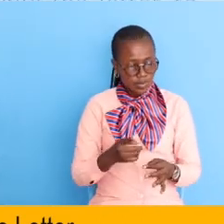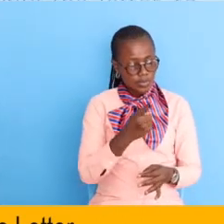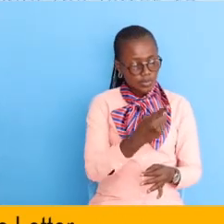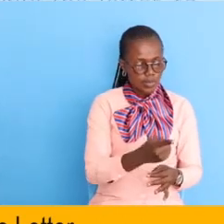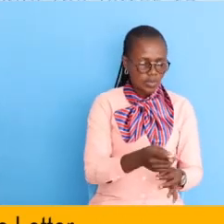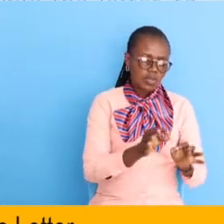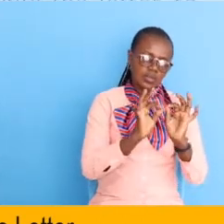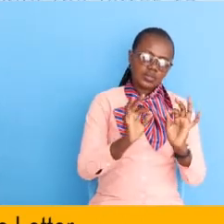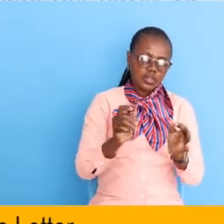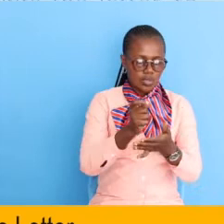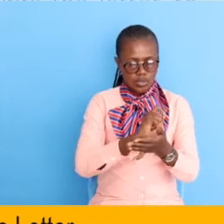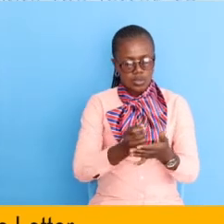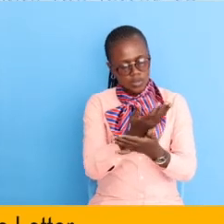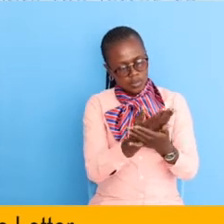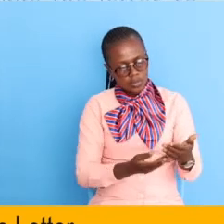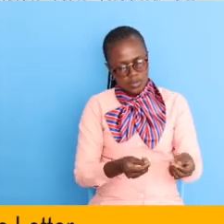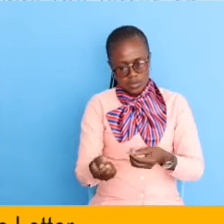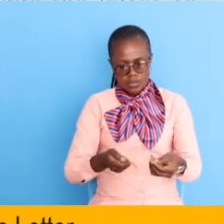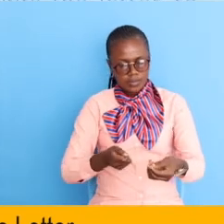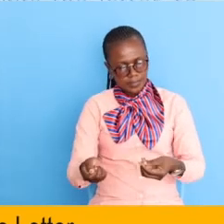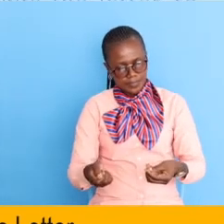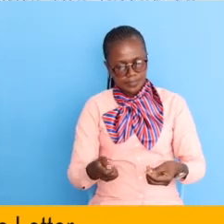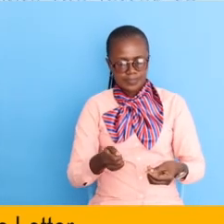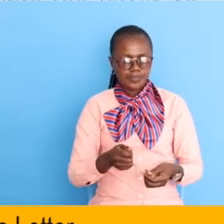business transaction letter of your own.